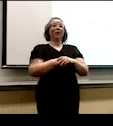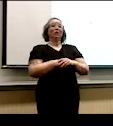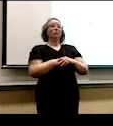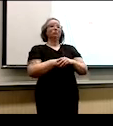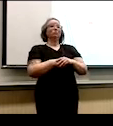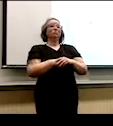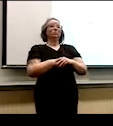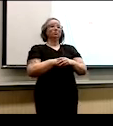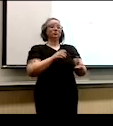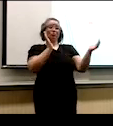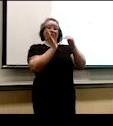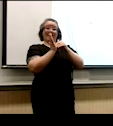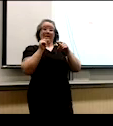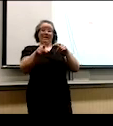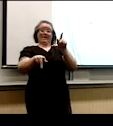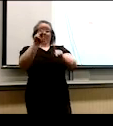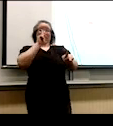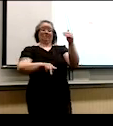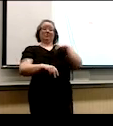much younger age.